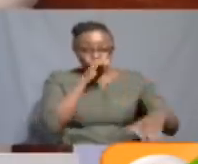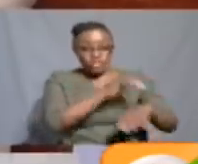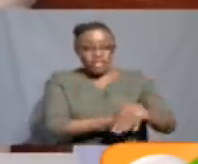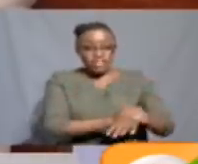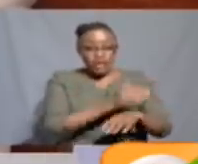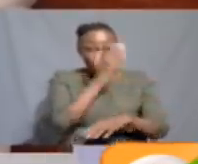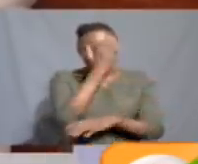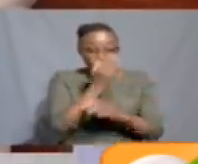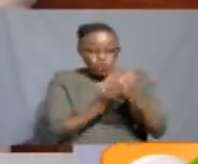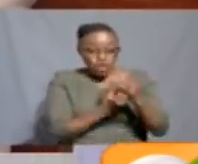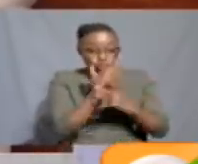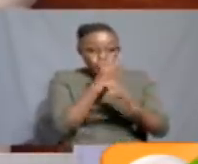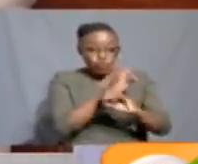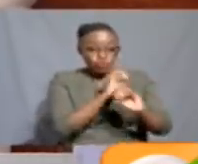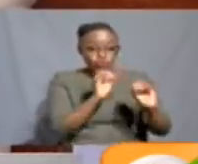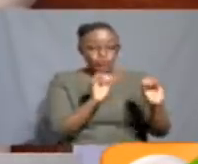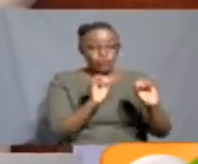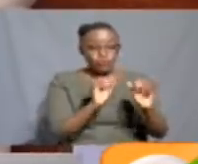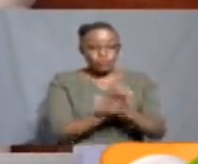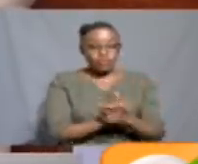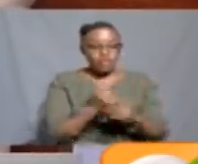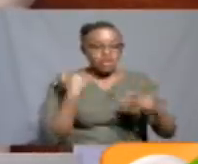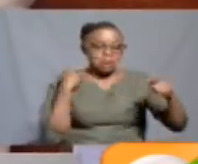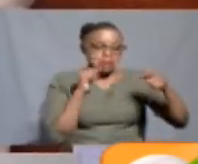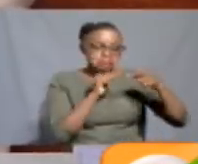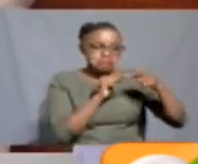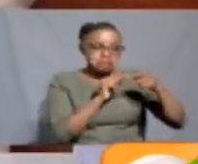we're not growing. Yeah. Number one,